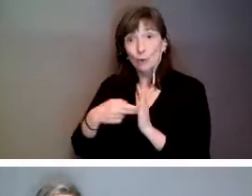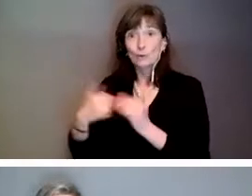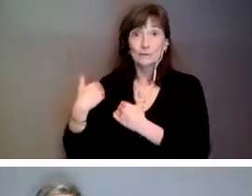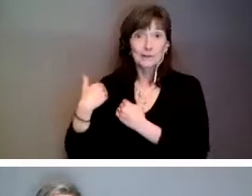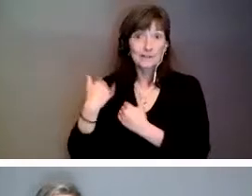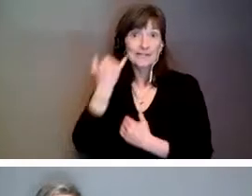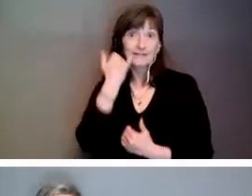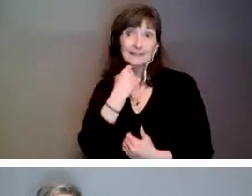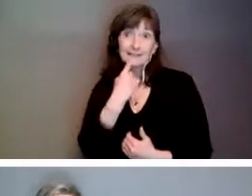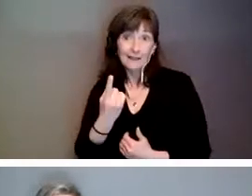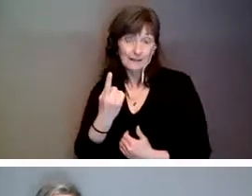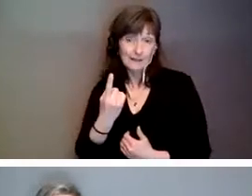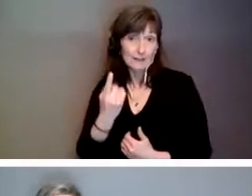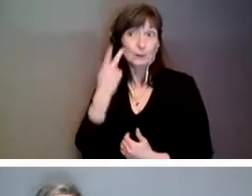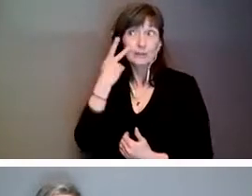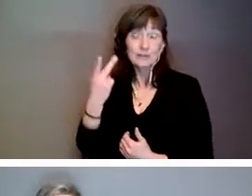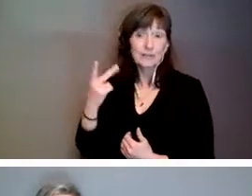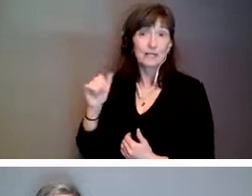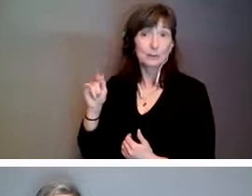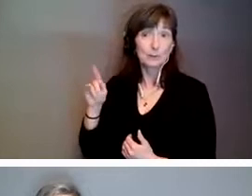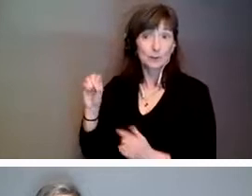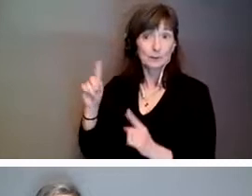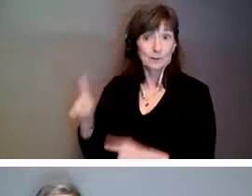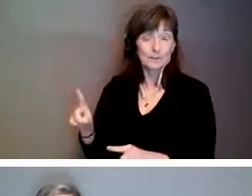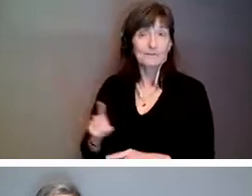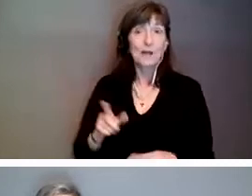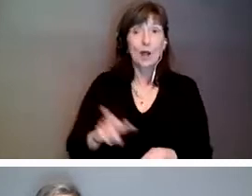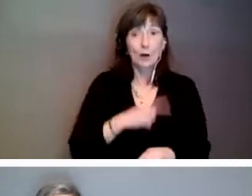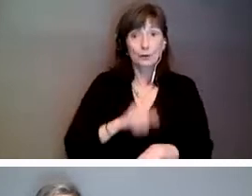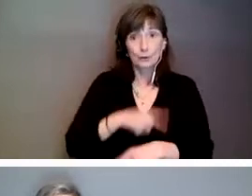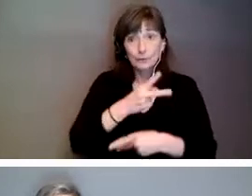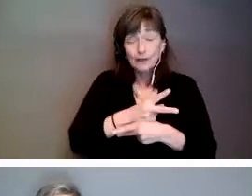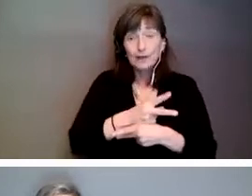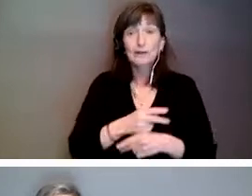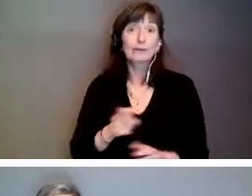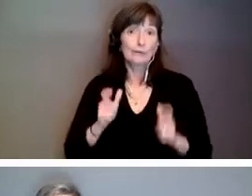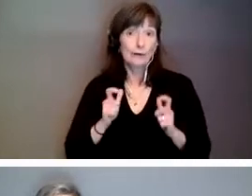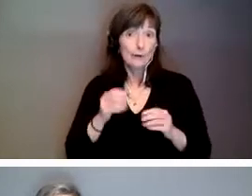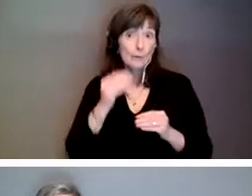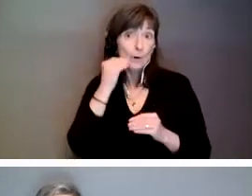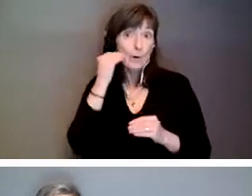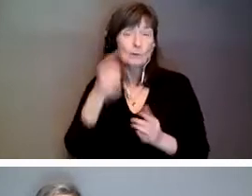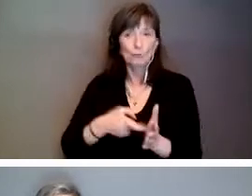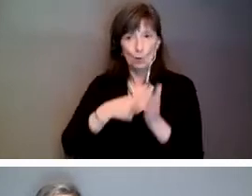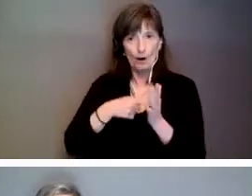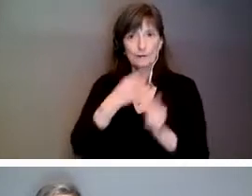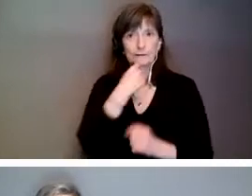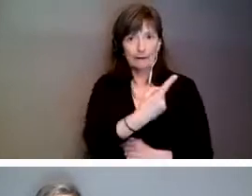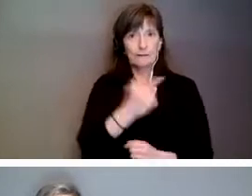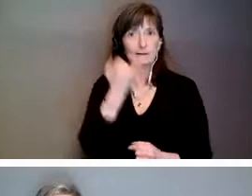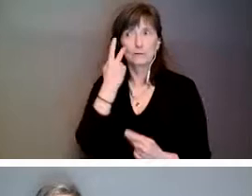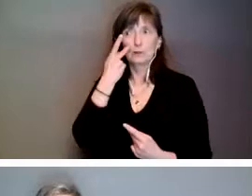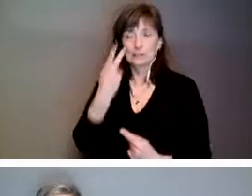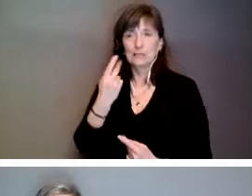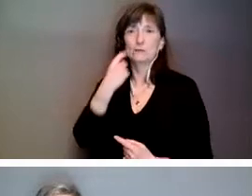is. So in long-term care and retirement homes, there is a mandated responsibility to report abuse, either to the long-term